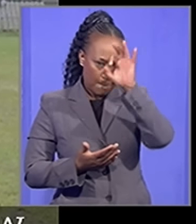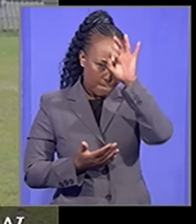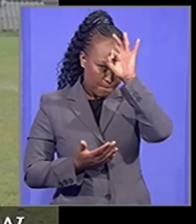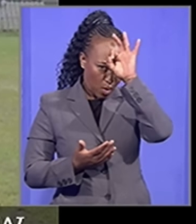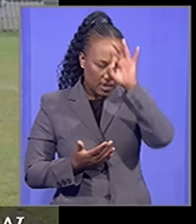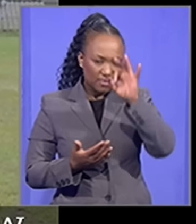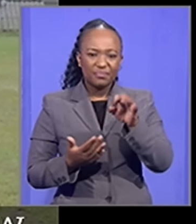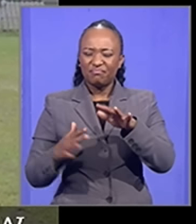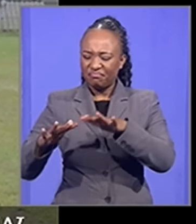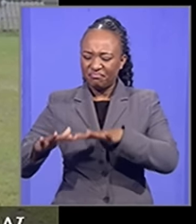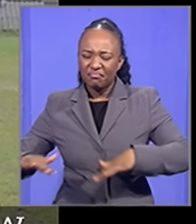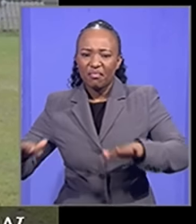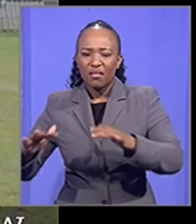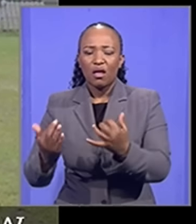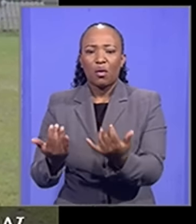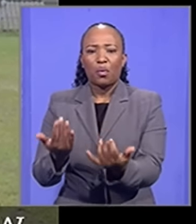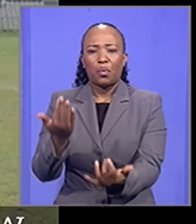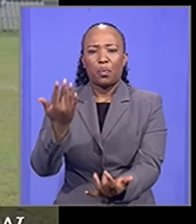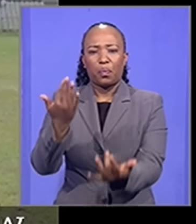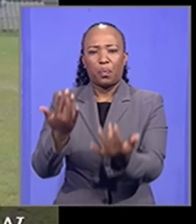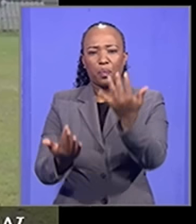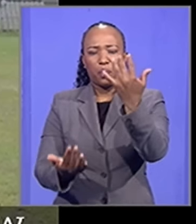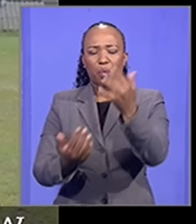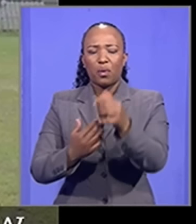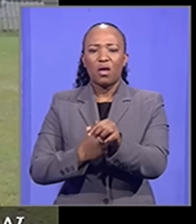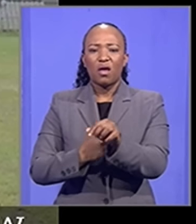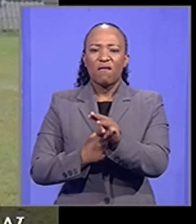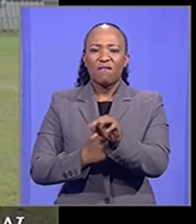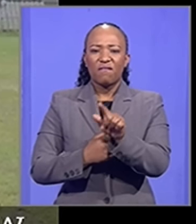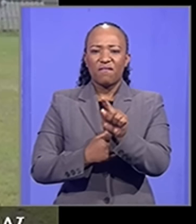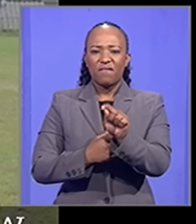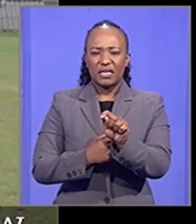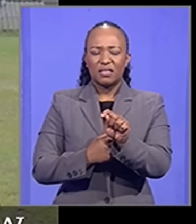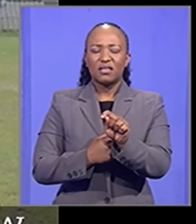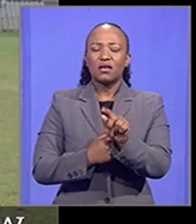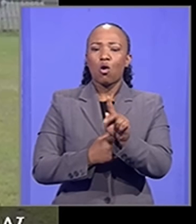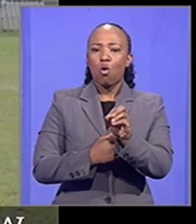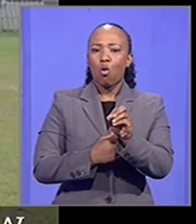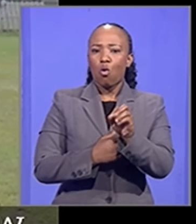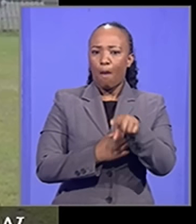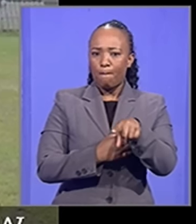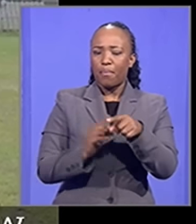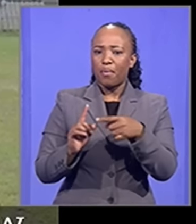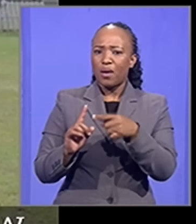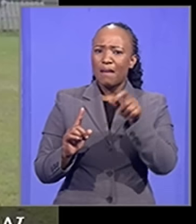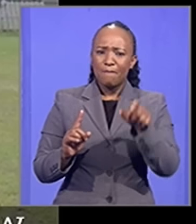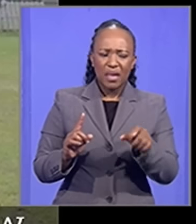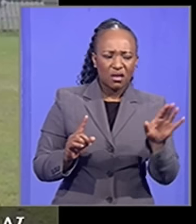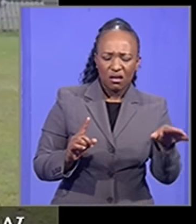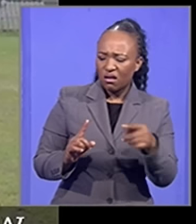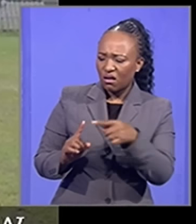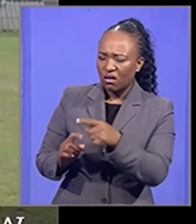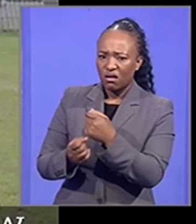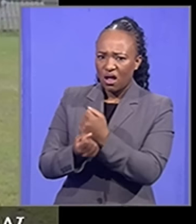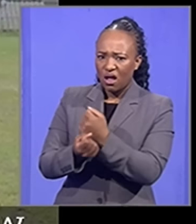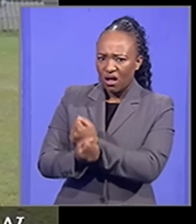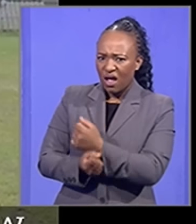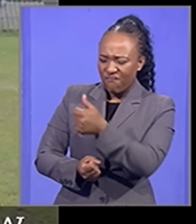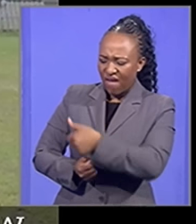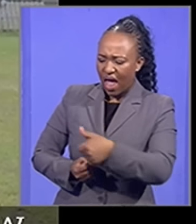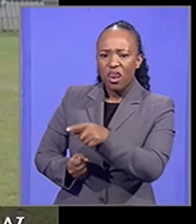felt fire at Witkorp, and when they arrived there, they were met with somebody who showed them a bakkie that was totally